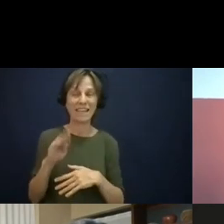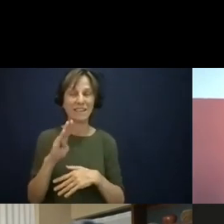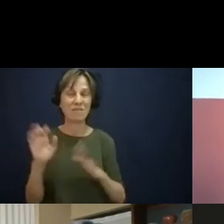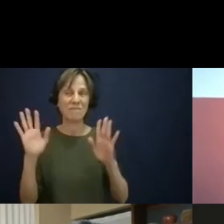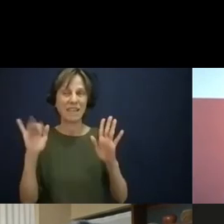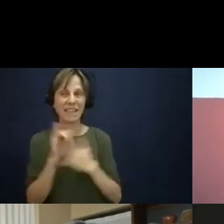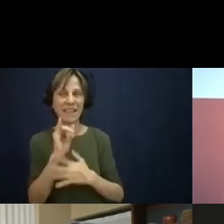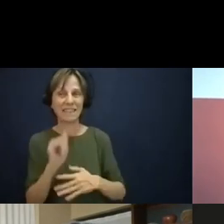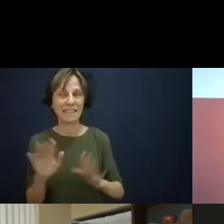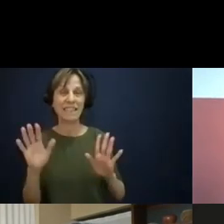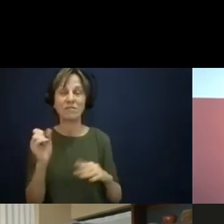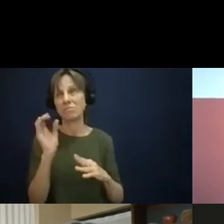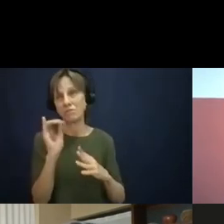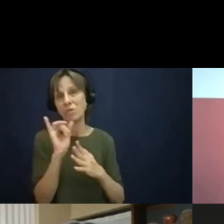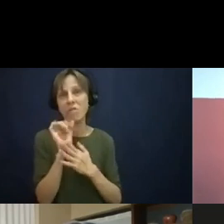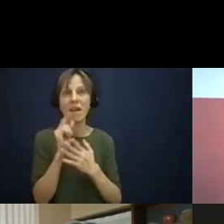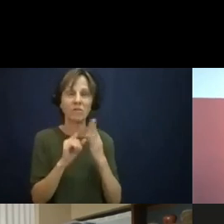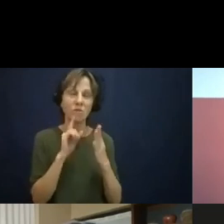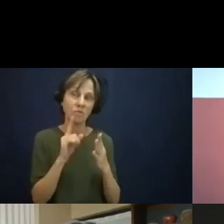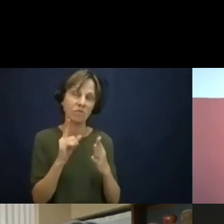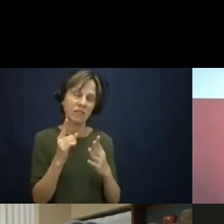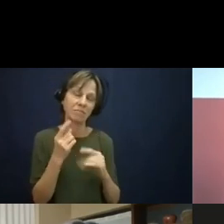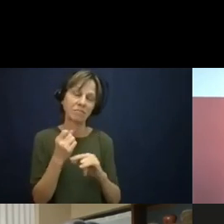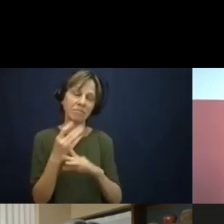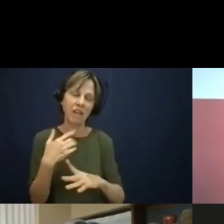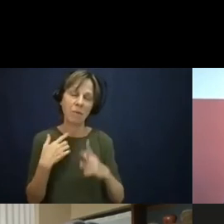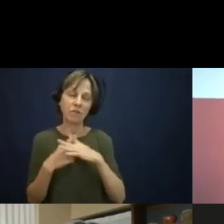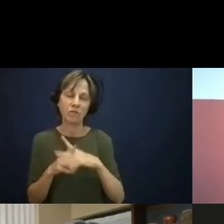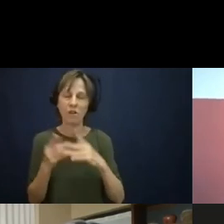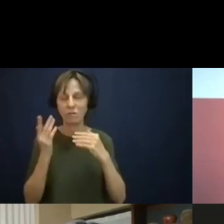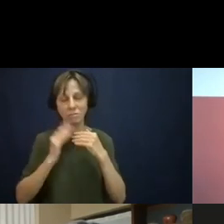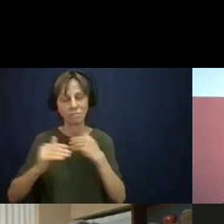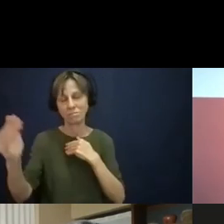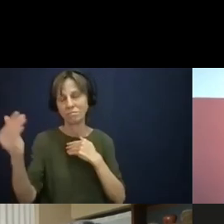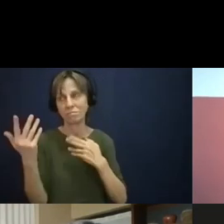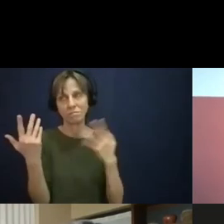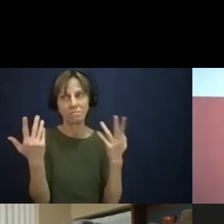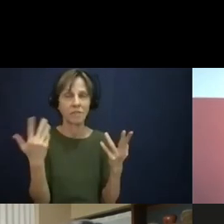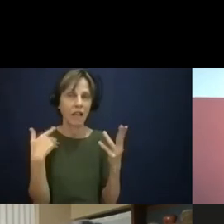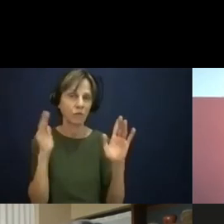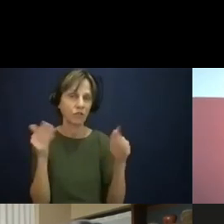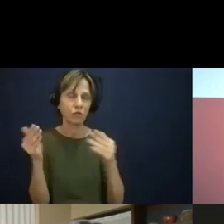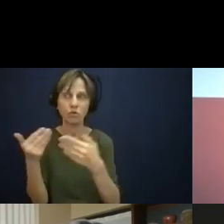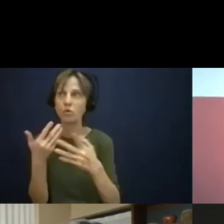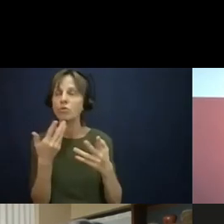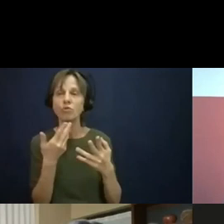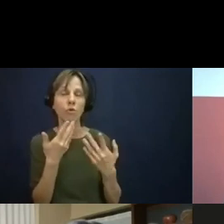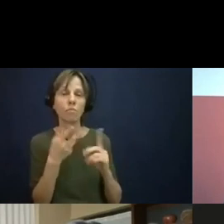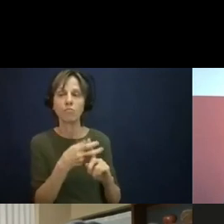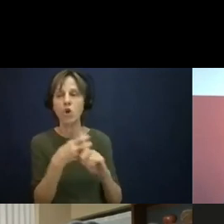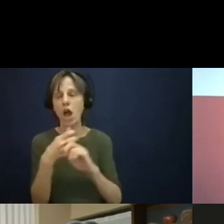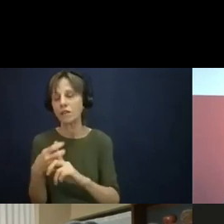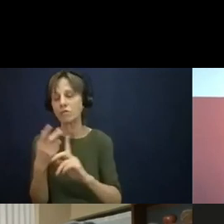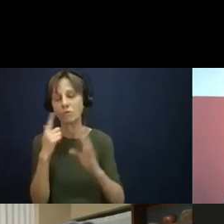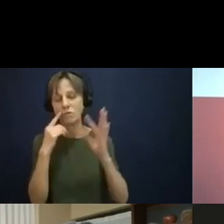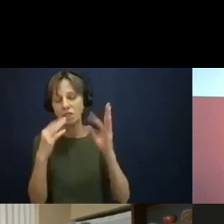And so that's what really got me started. And then from that point, I was just, introduced or brought into